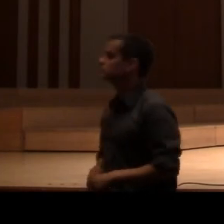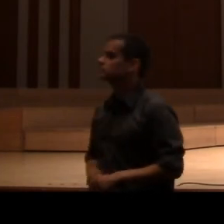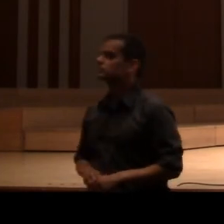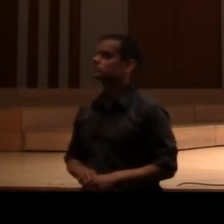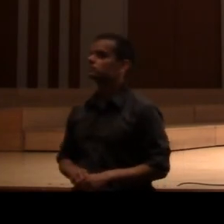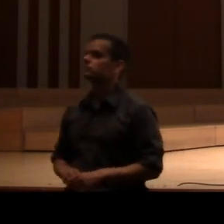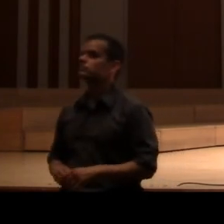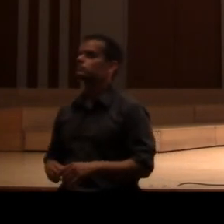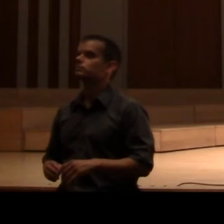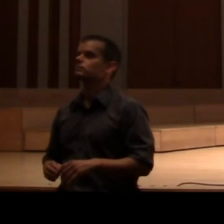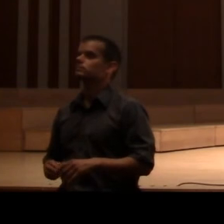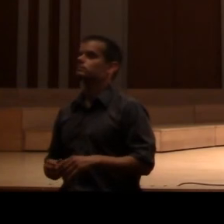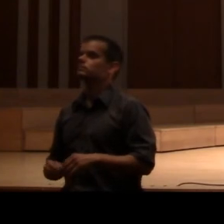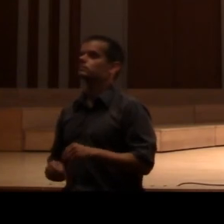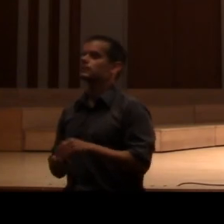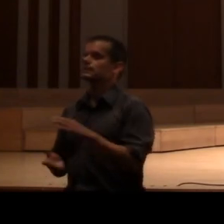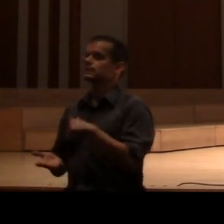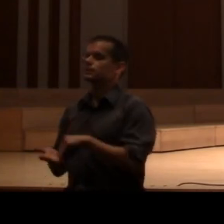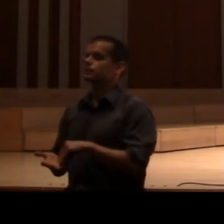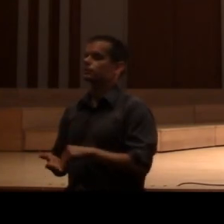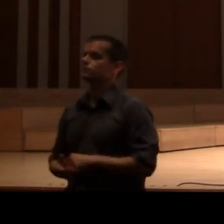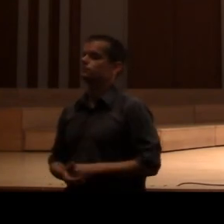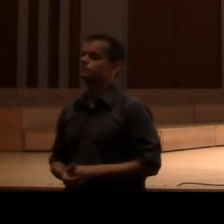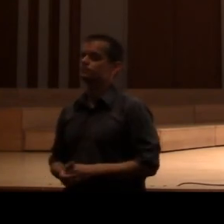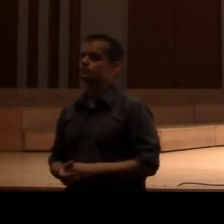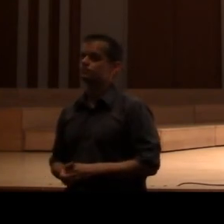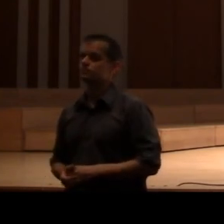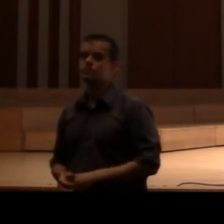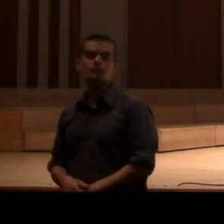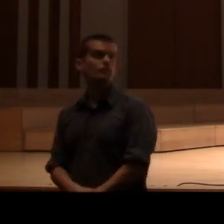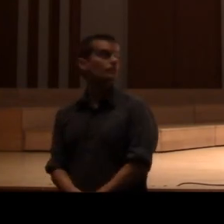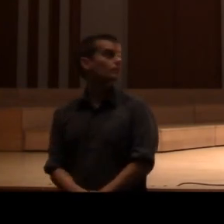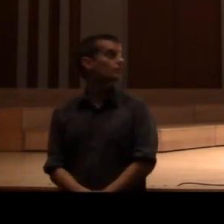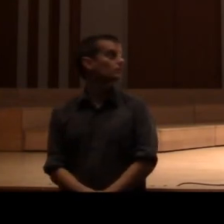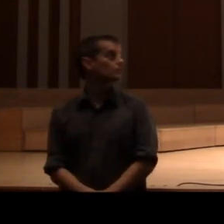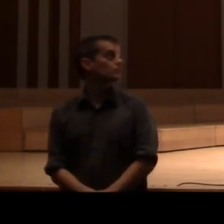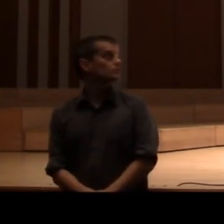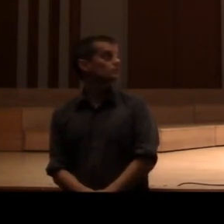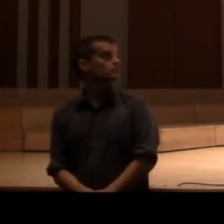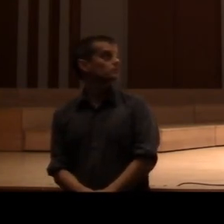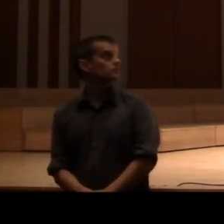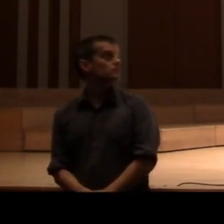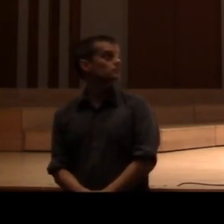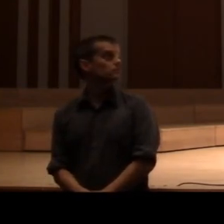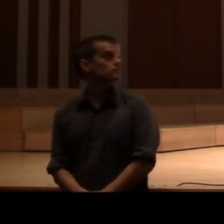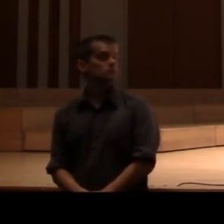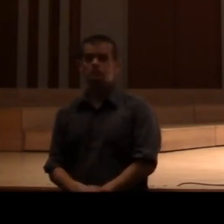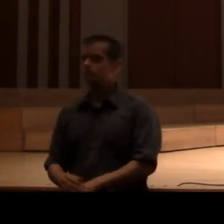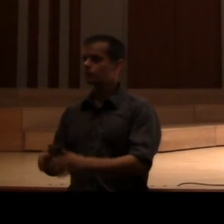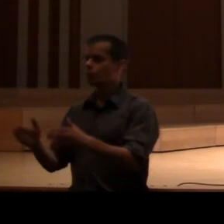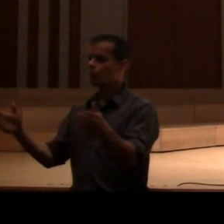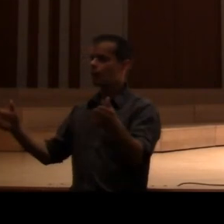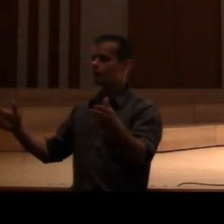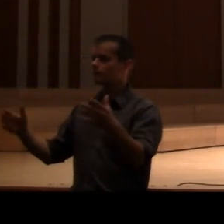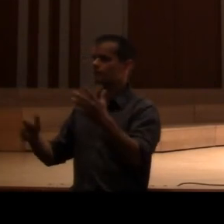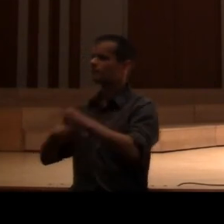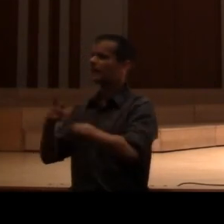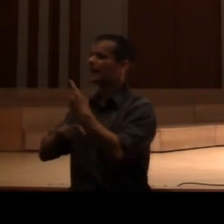At the center, perched on the branches of a wide, what's the type of tree?